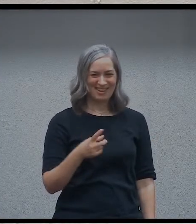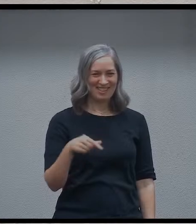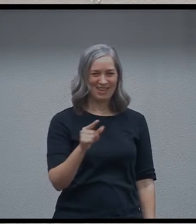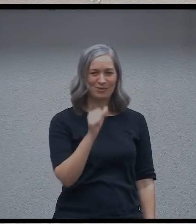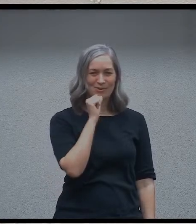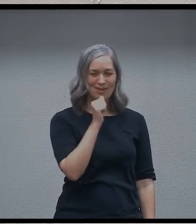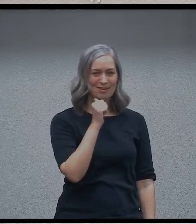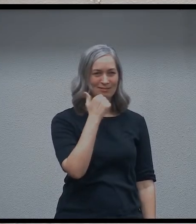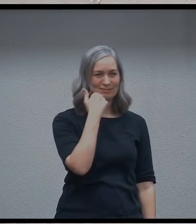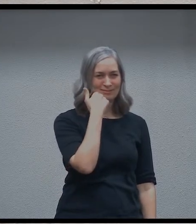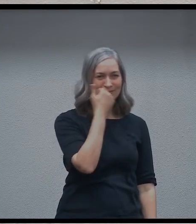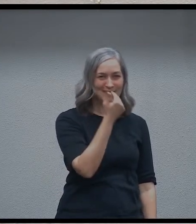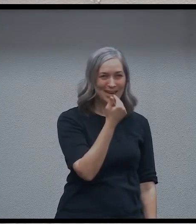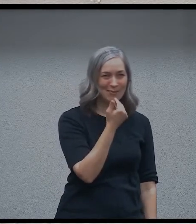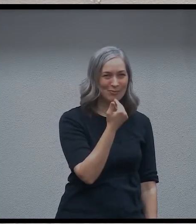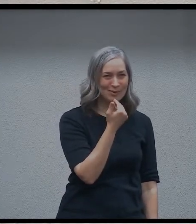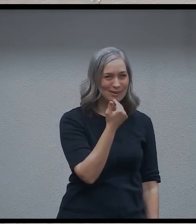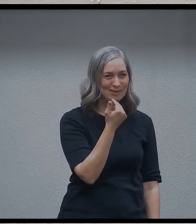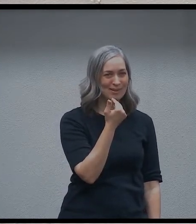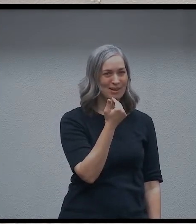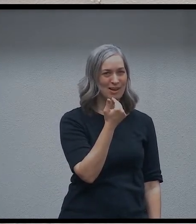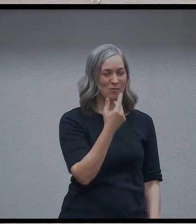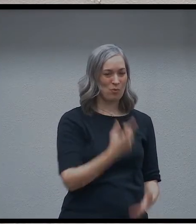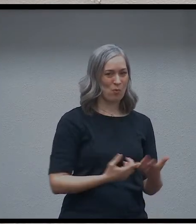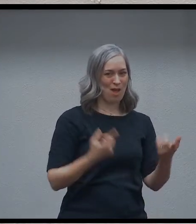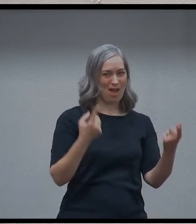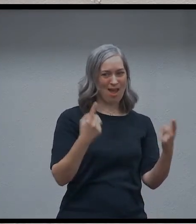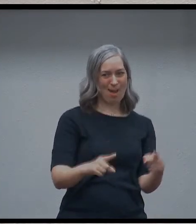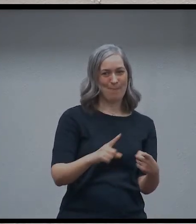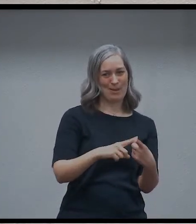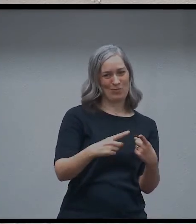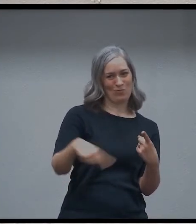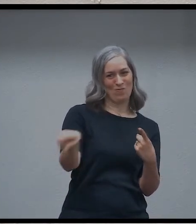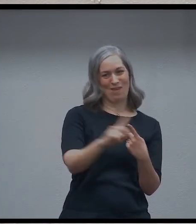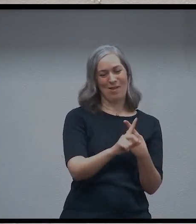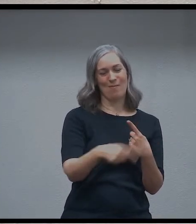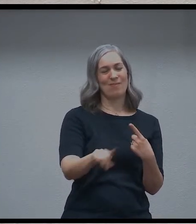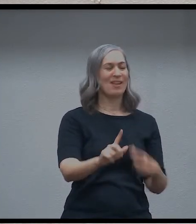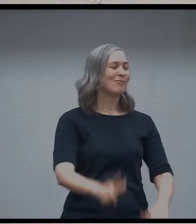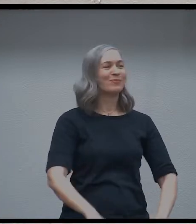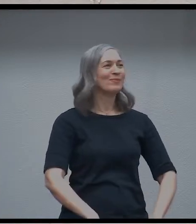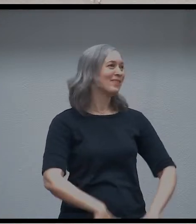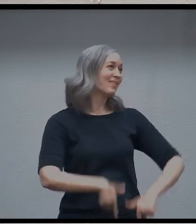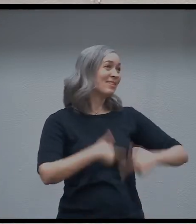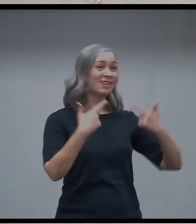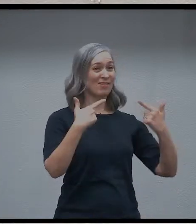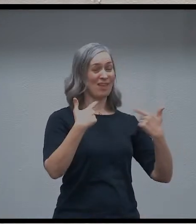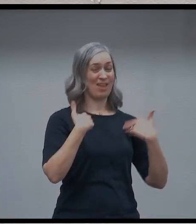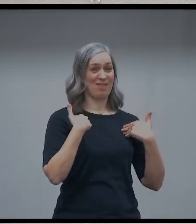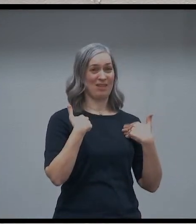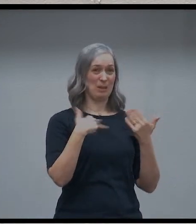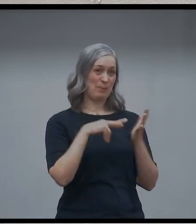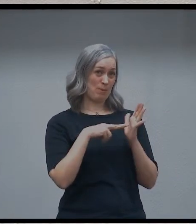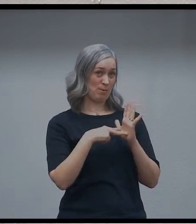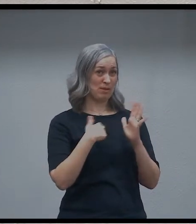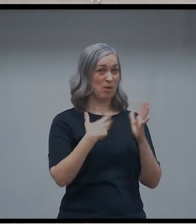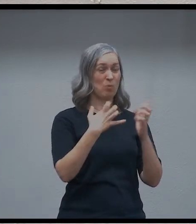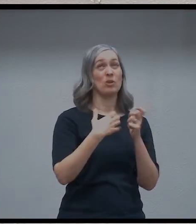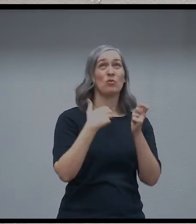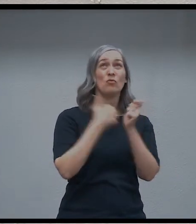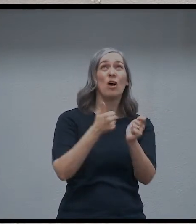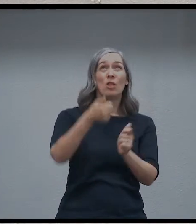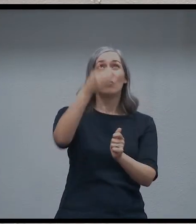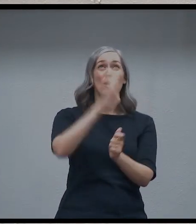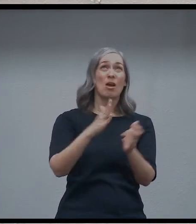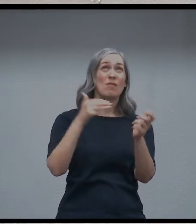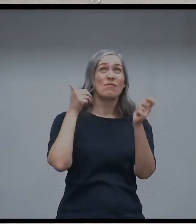are not ashamed of what happened to them. They live with the intent of, I want to follow God, I want to